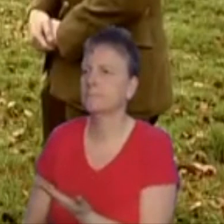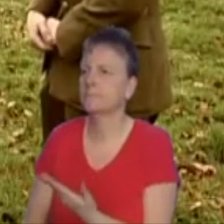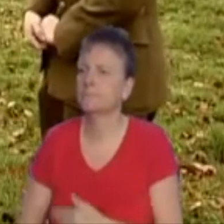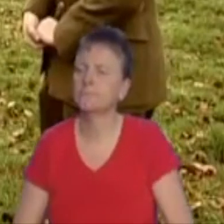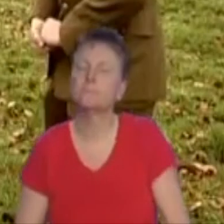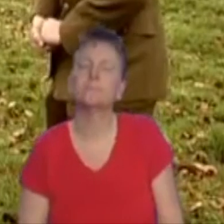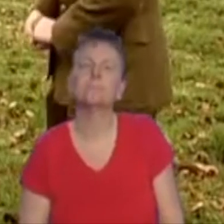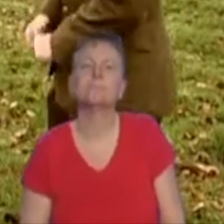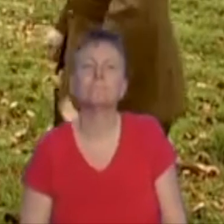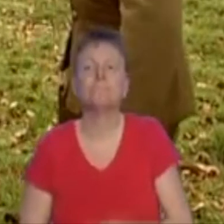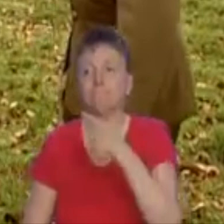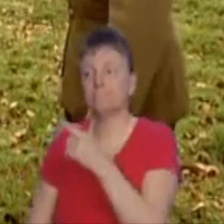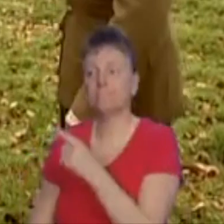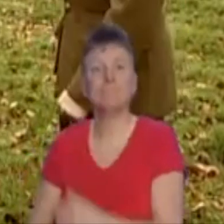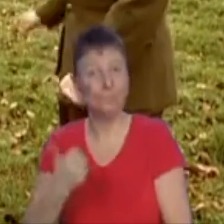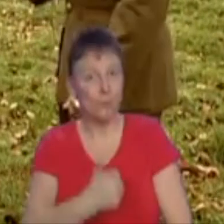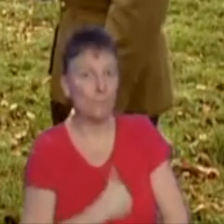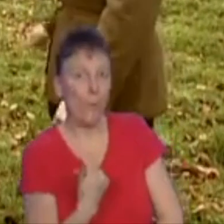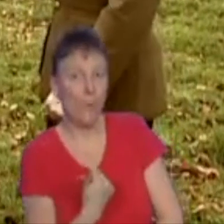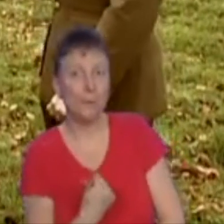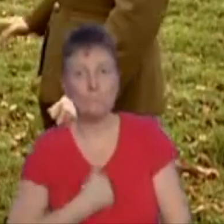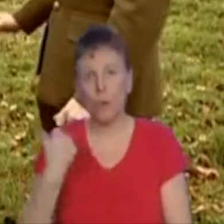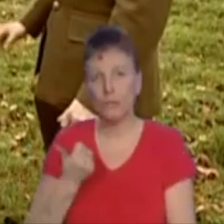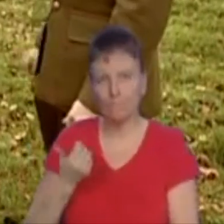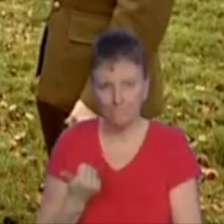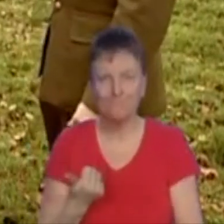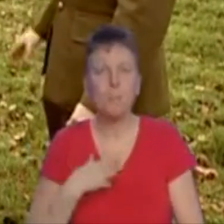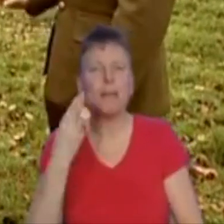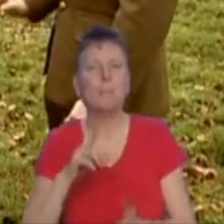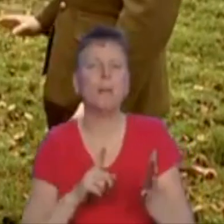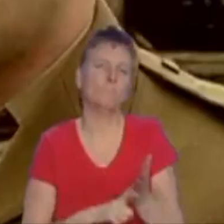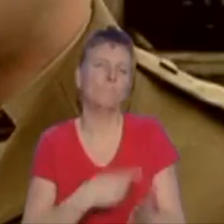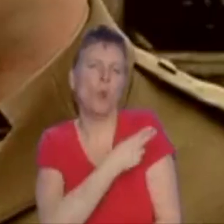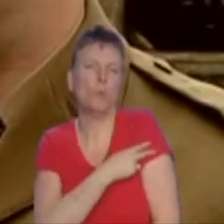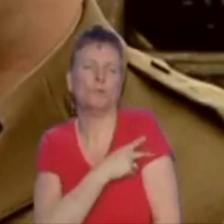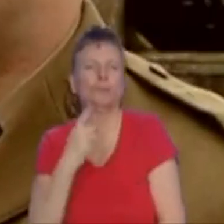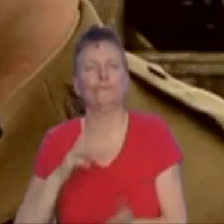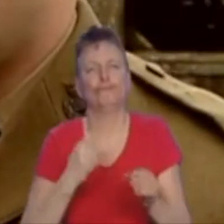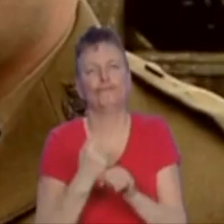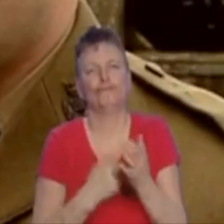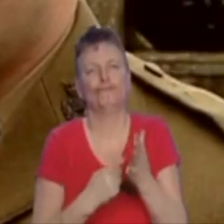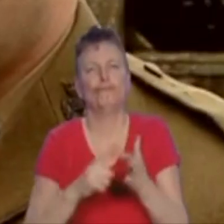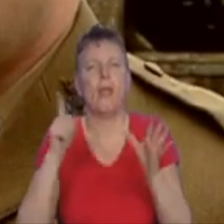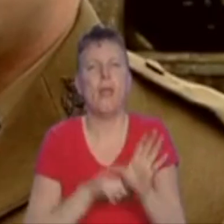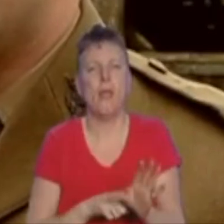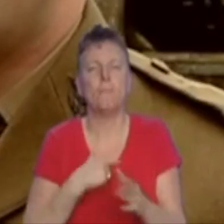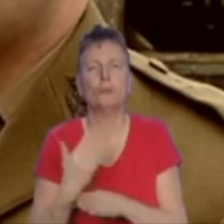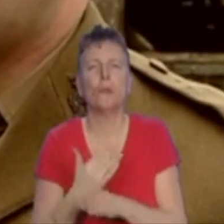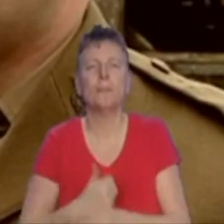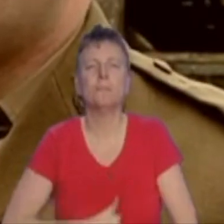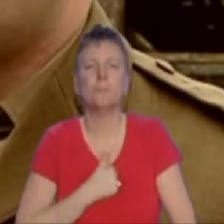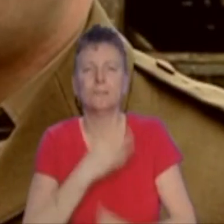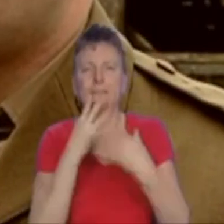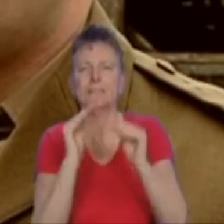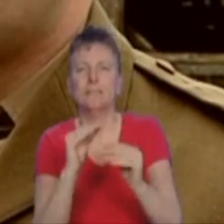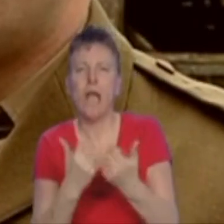Good morning. My name's Lieutenant Gray, and my job this morning is to teach you on how to kill or dispatch an enemy sentry. There's lots of different